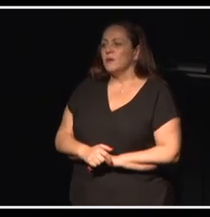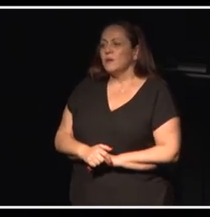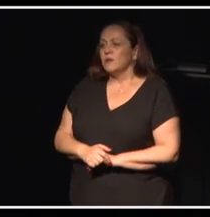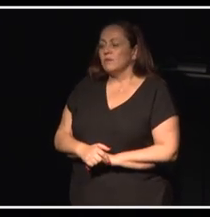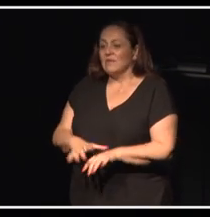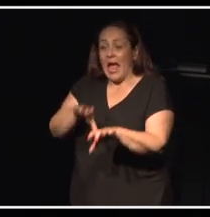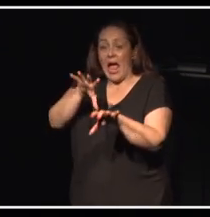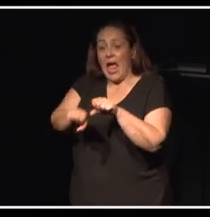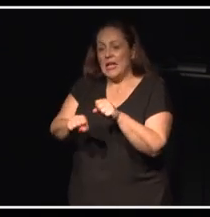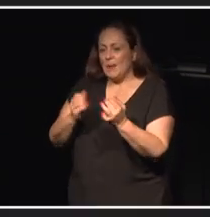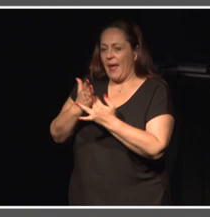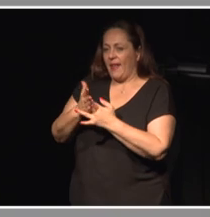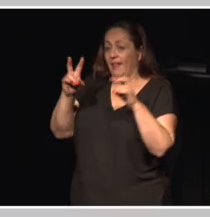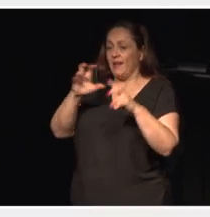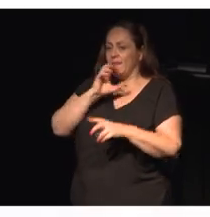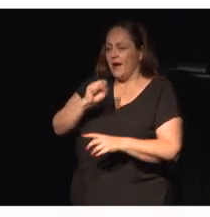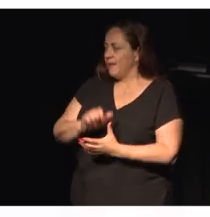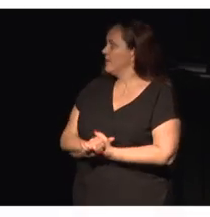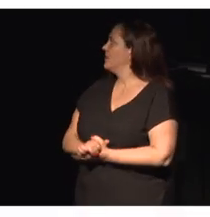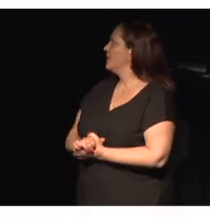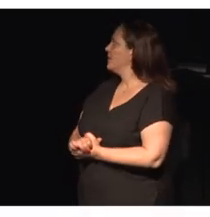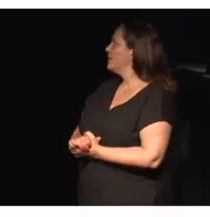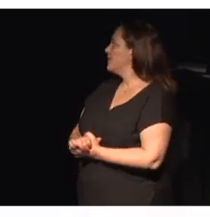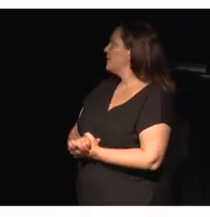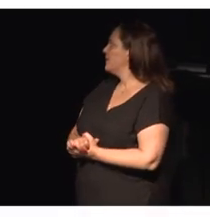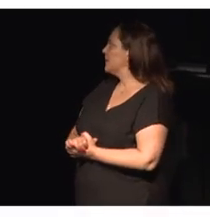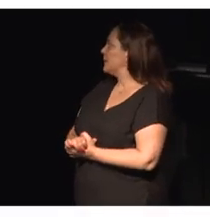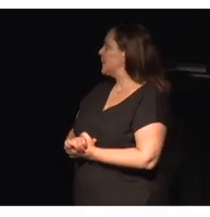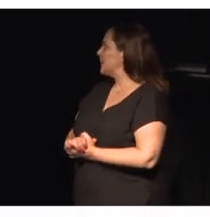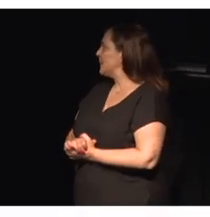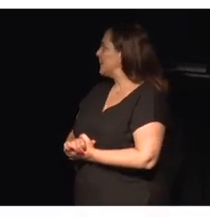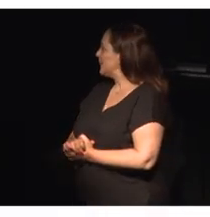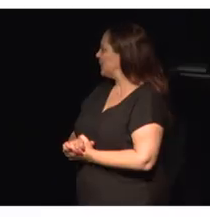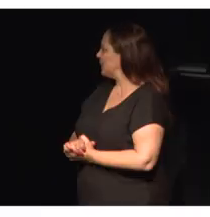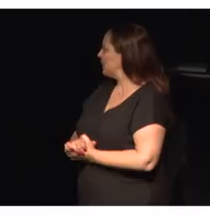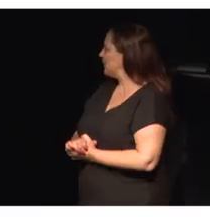hate mail, a guide through the letters men send me.